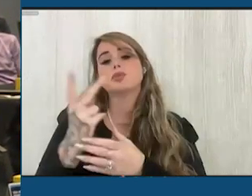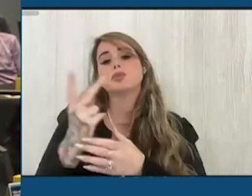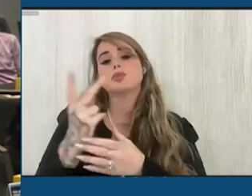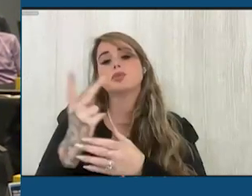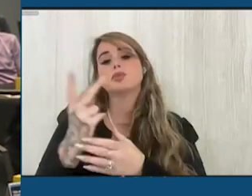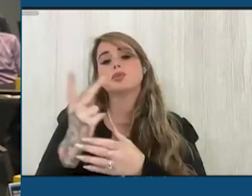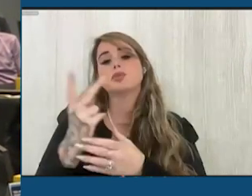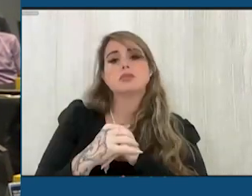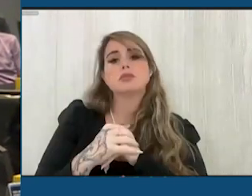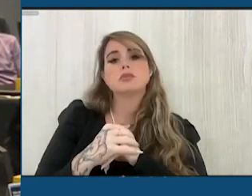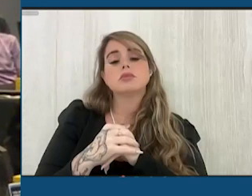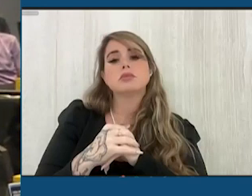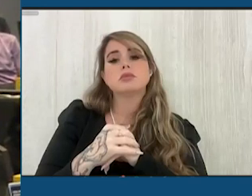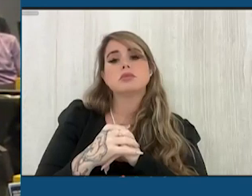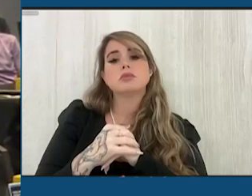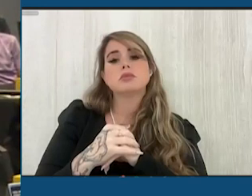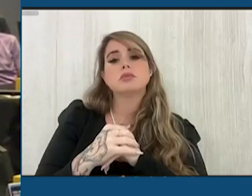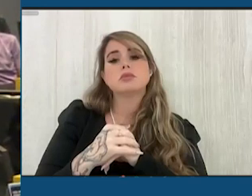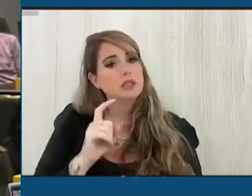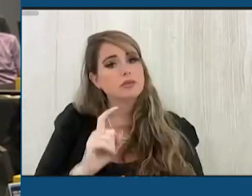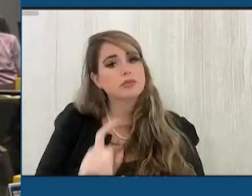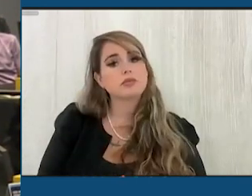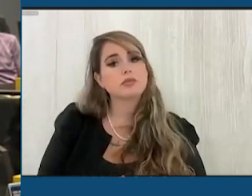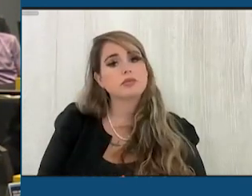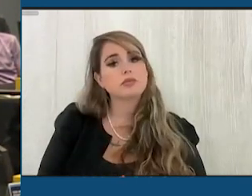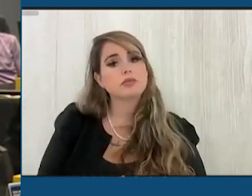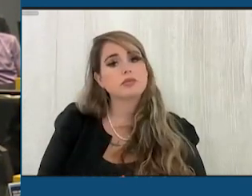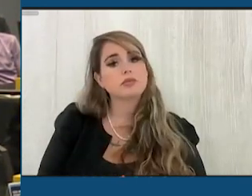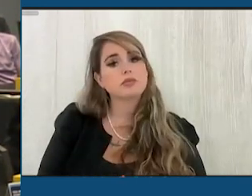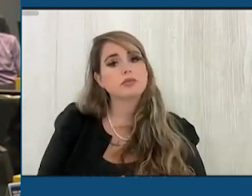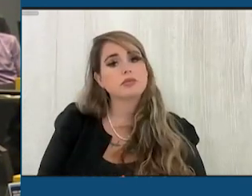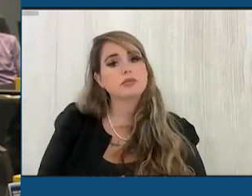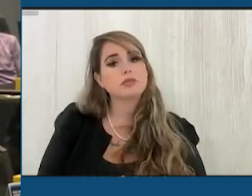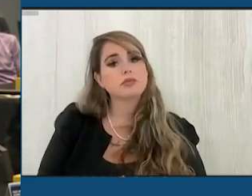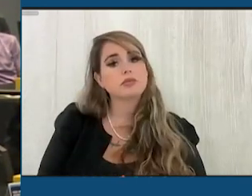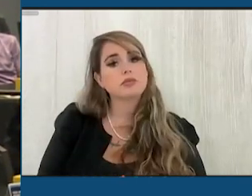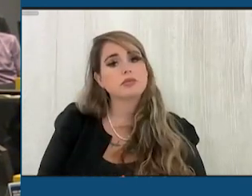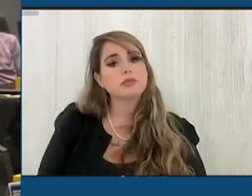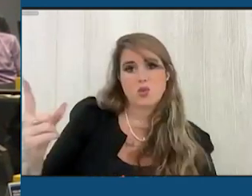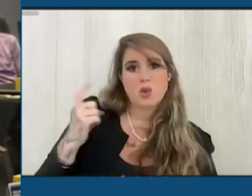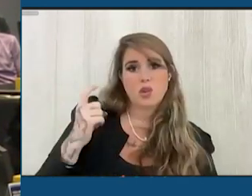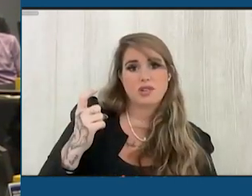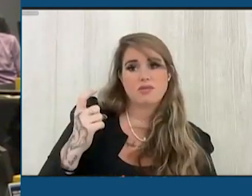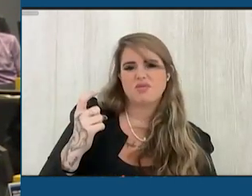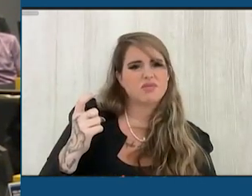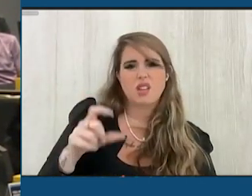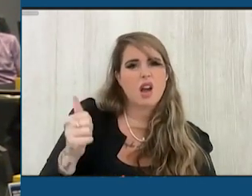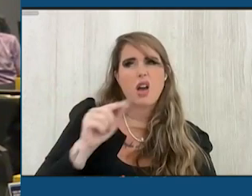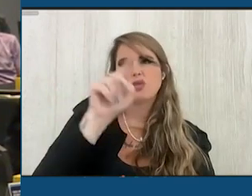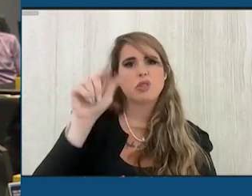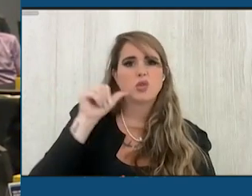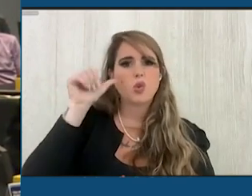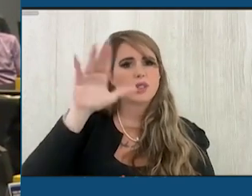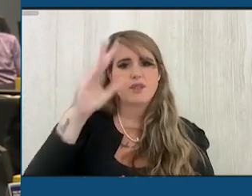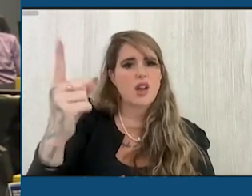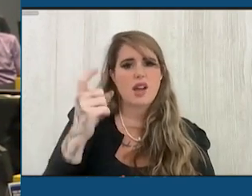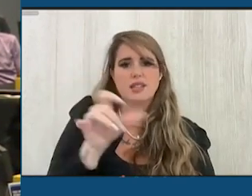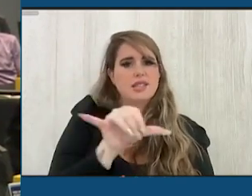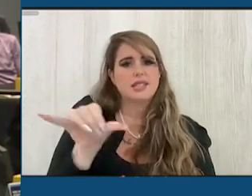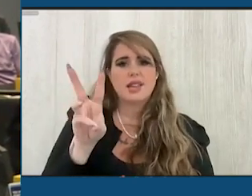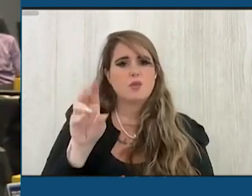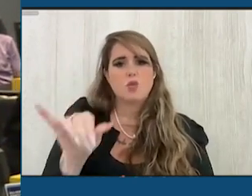how are you feeling? But he did it in a way that no other adult had ever done it with me. I don't know if it was